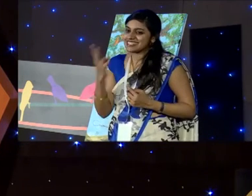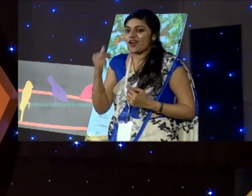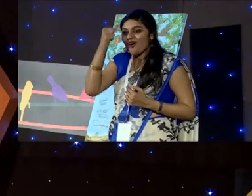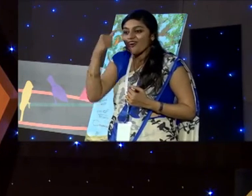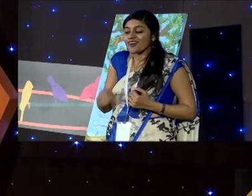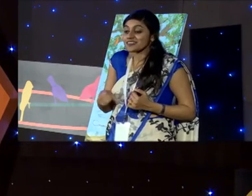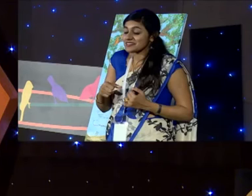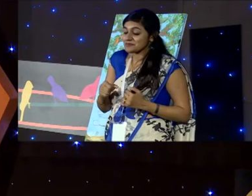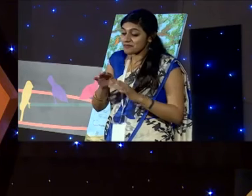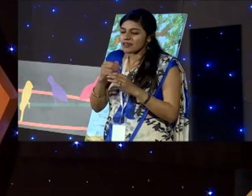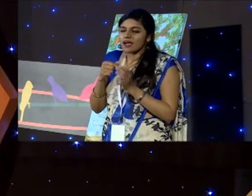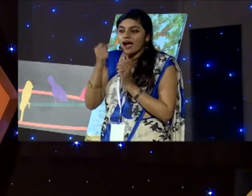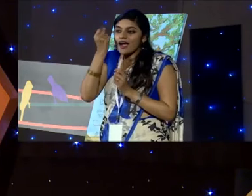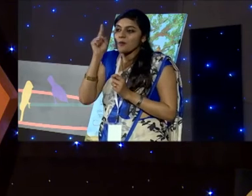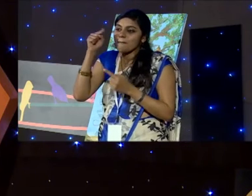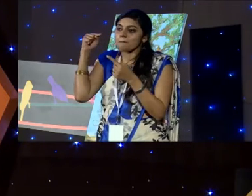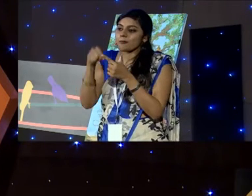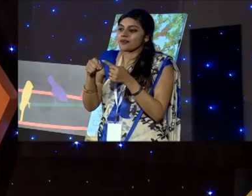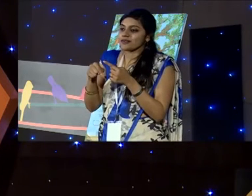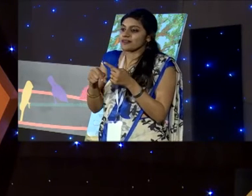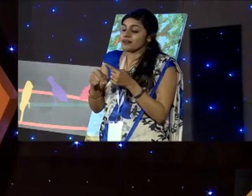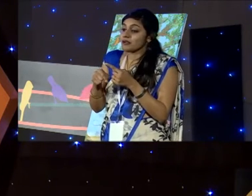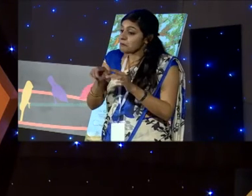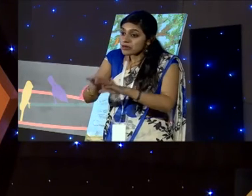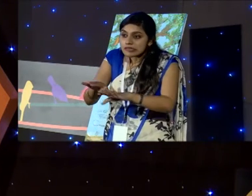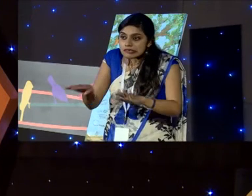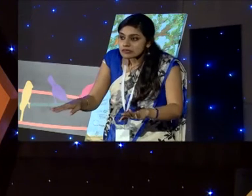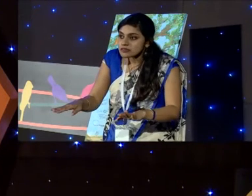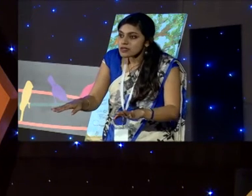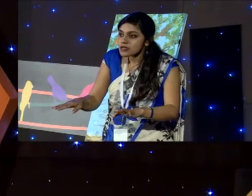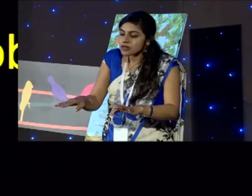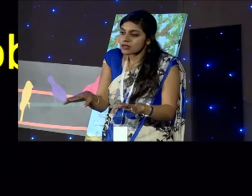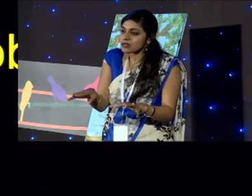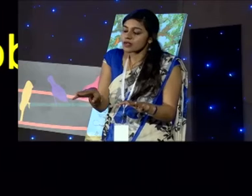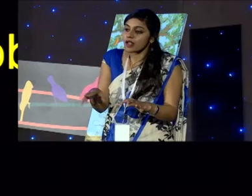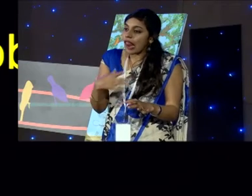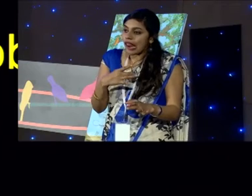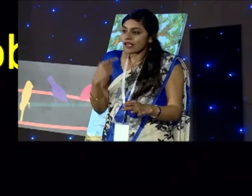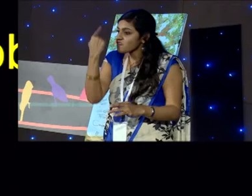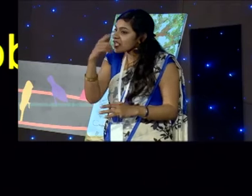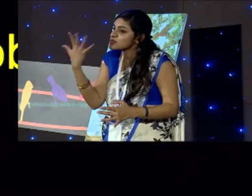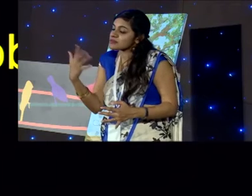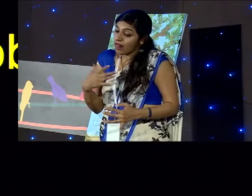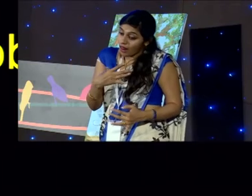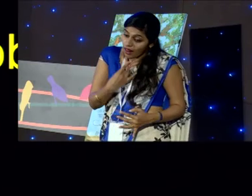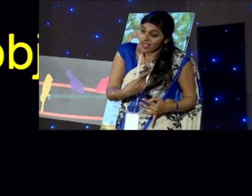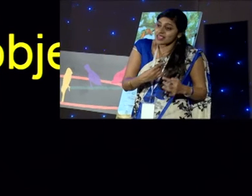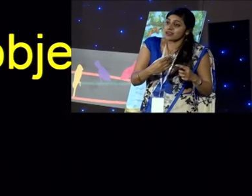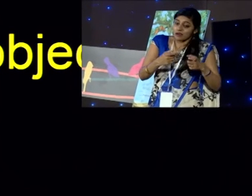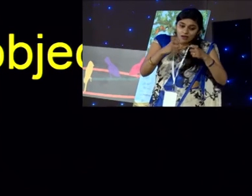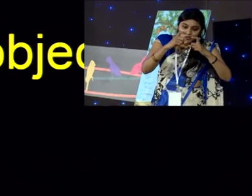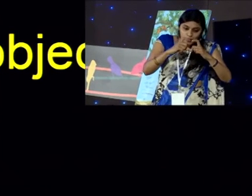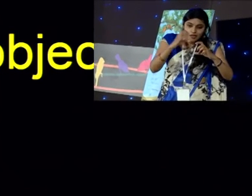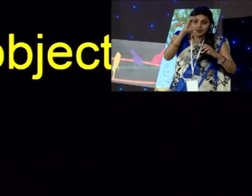they found, prefer to look at the object, not at the face. They find geometric patterns more interesting. In fact, this